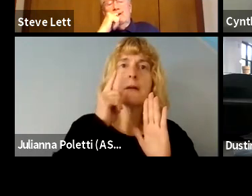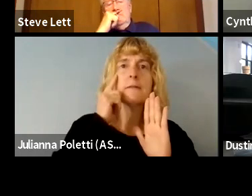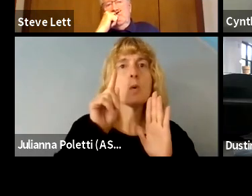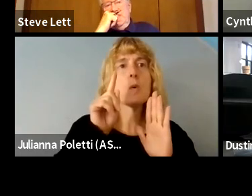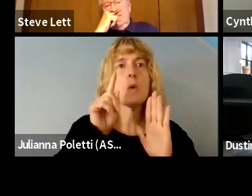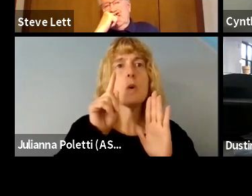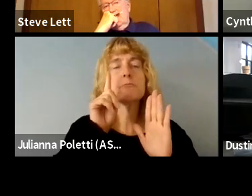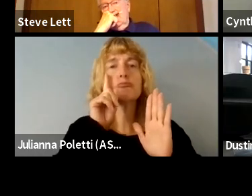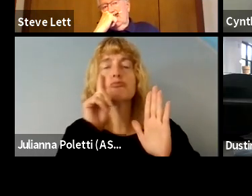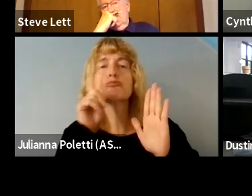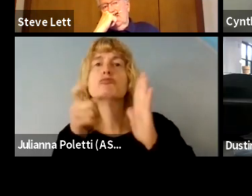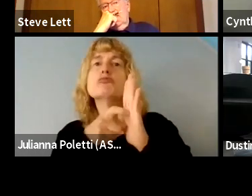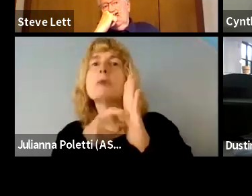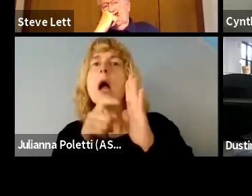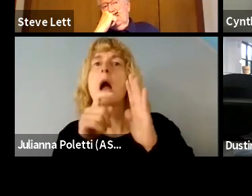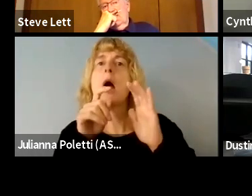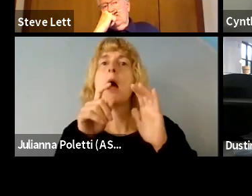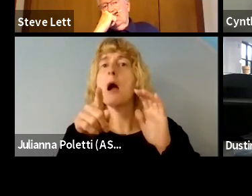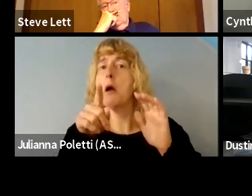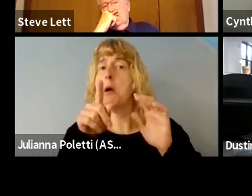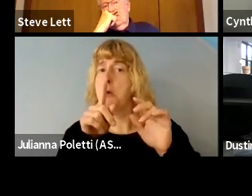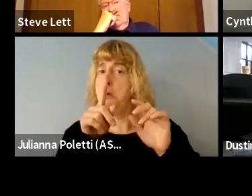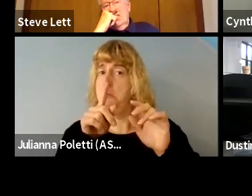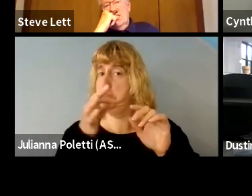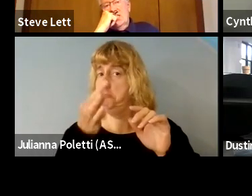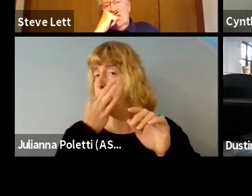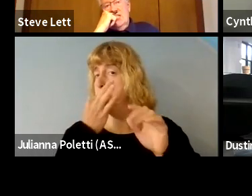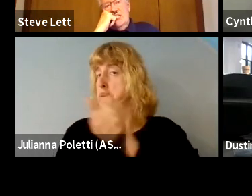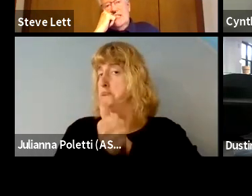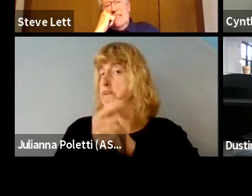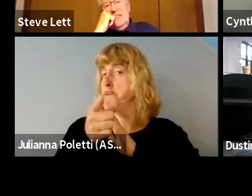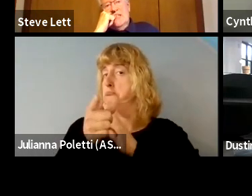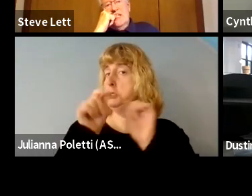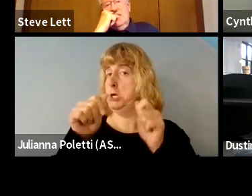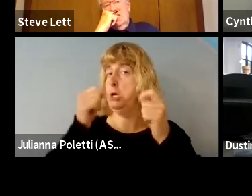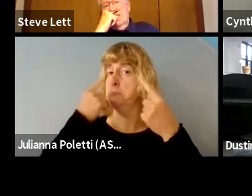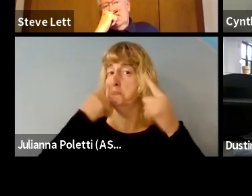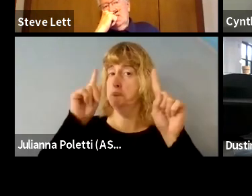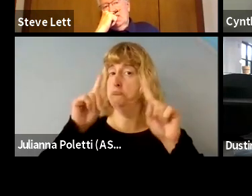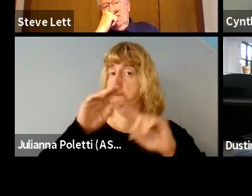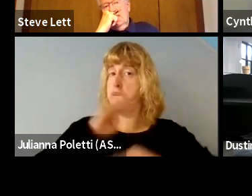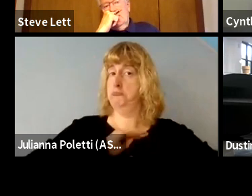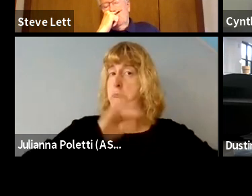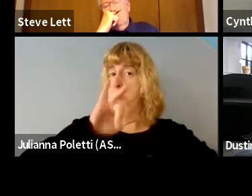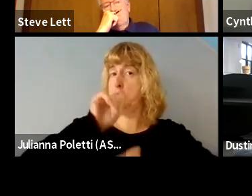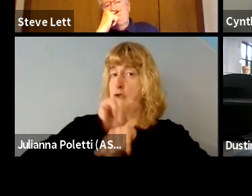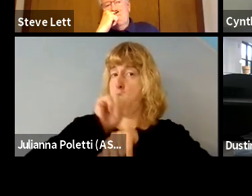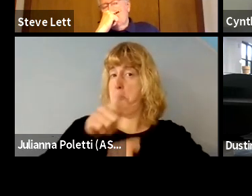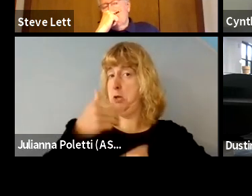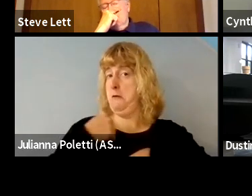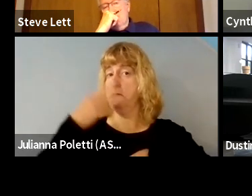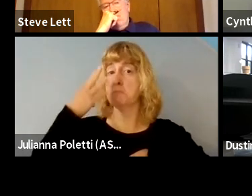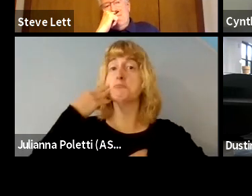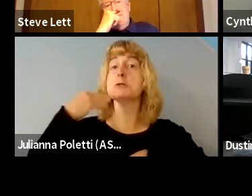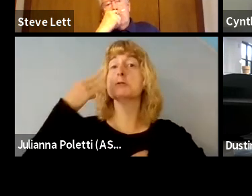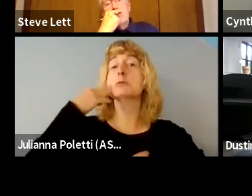to identify people that can accomplish a job, and I've got the experience to back that up. So.